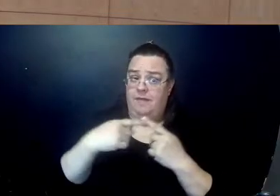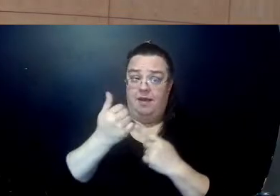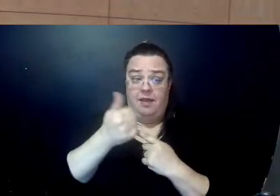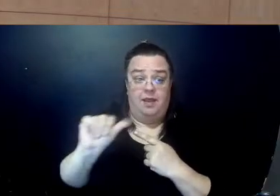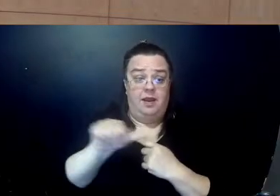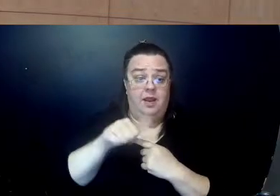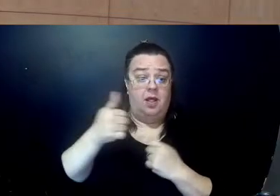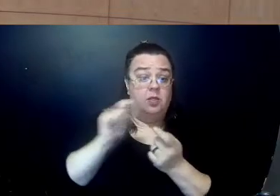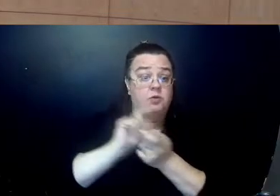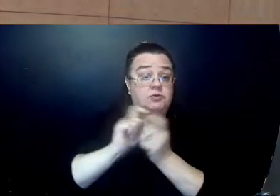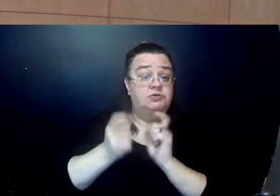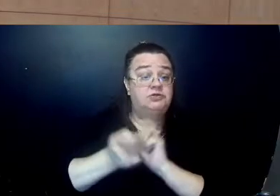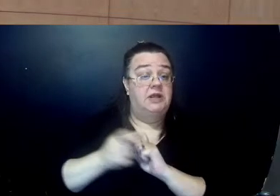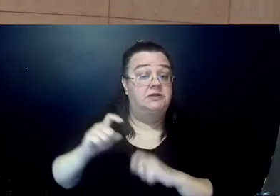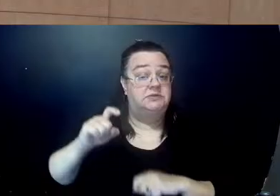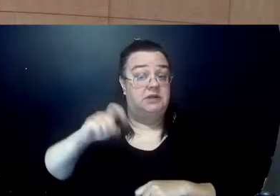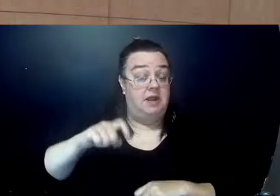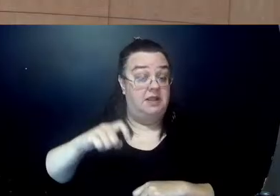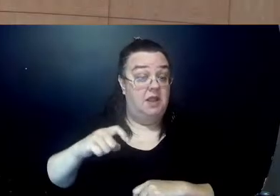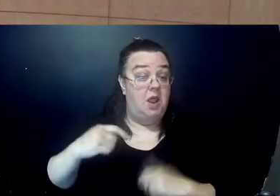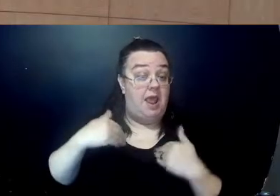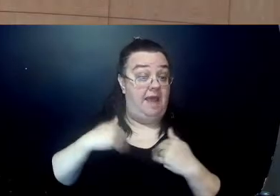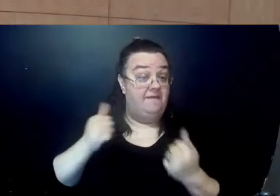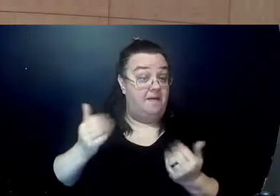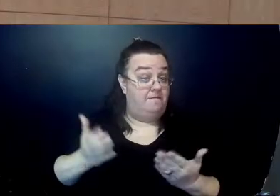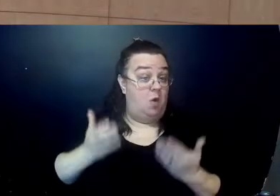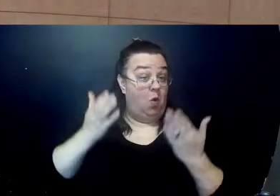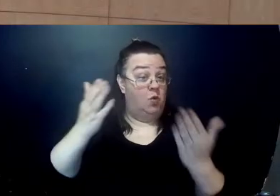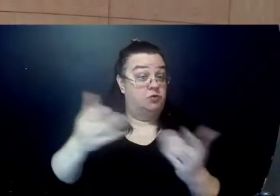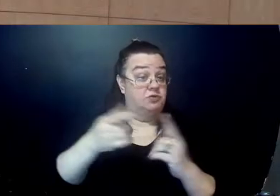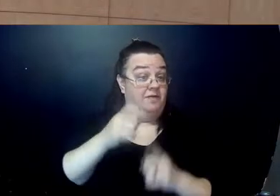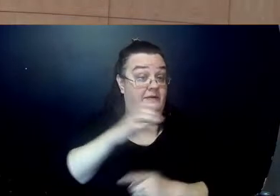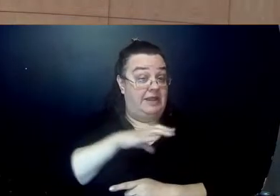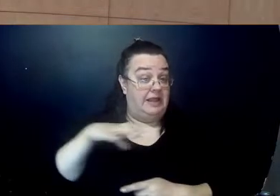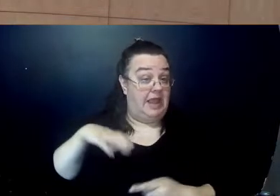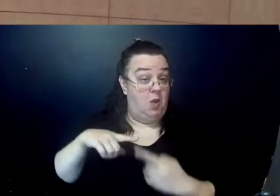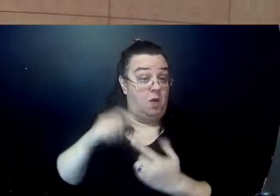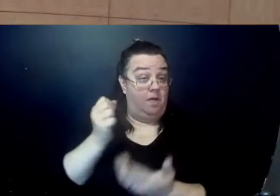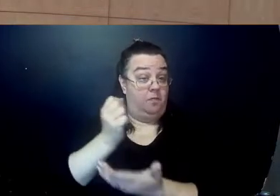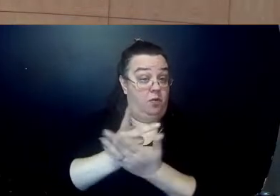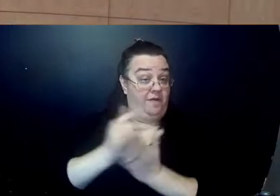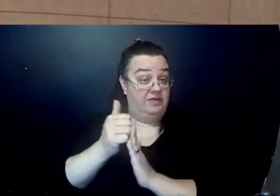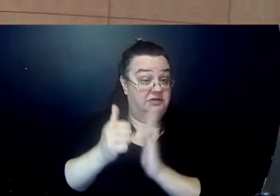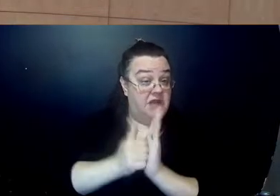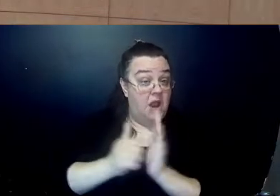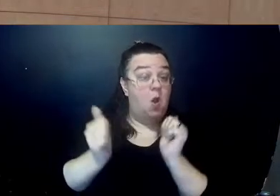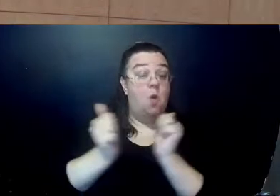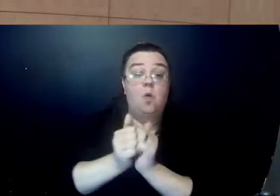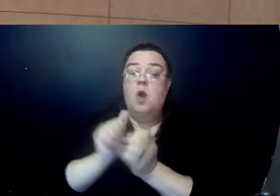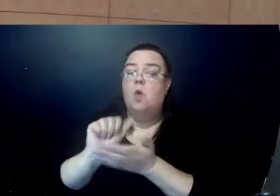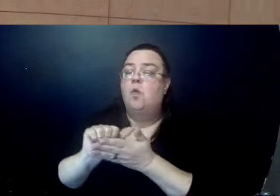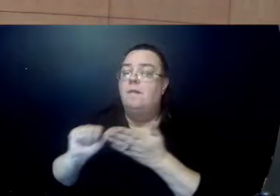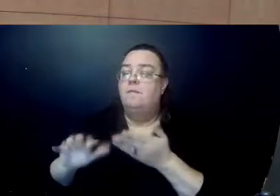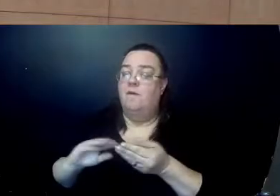changes that are necessary. Is there a motion from the council to approve the agenda with the removal of item